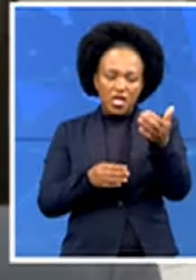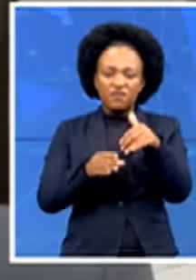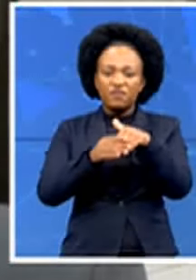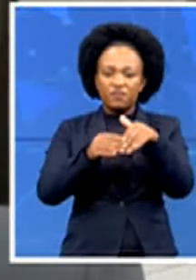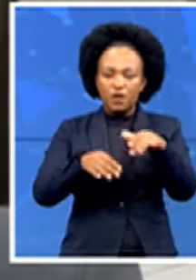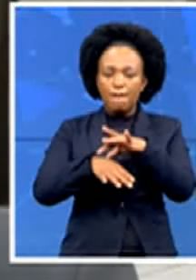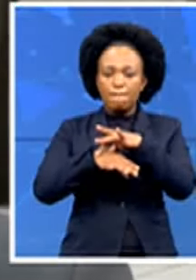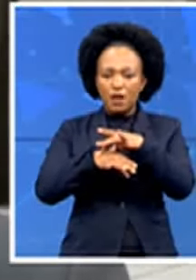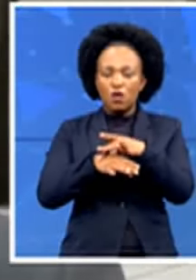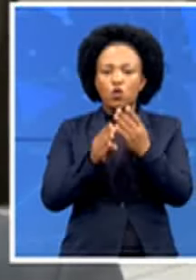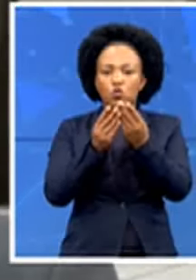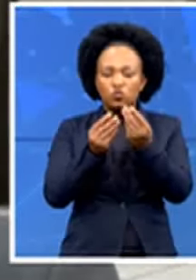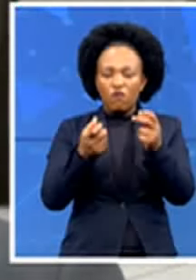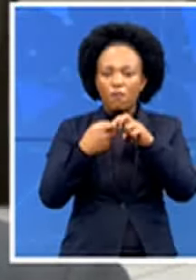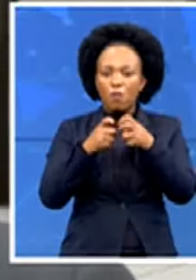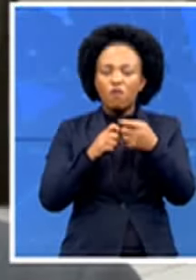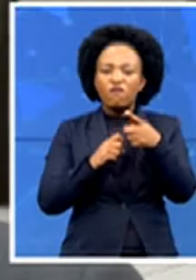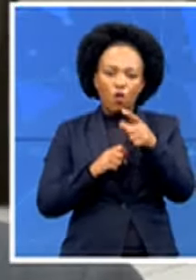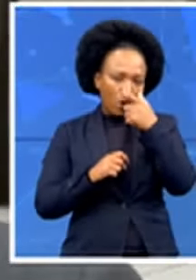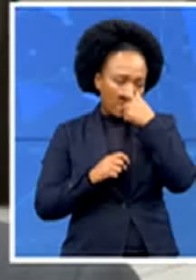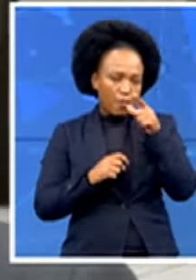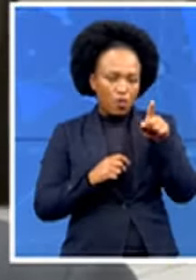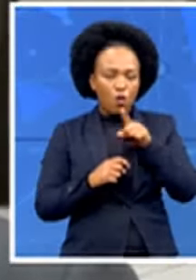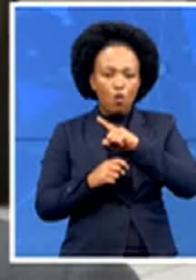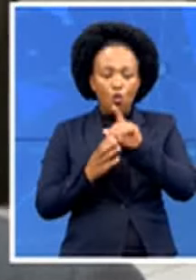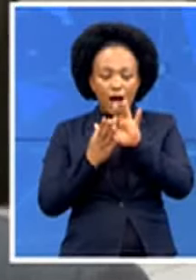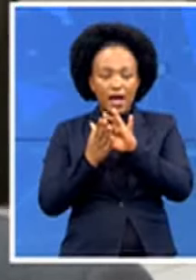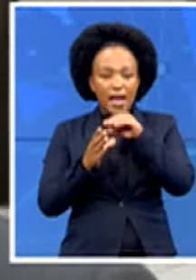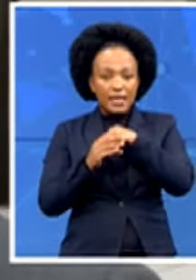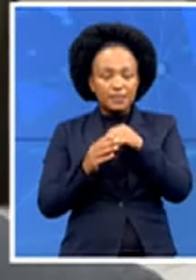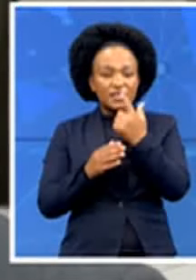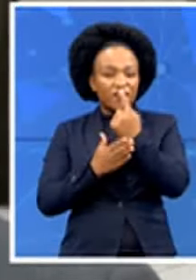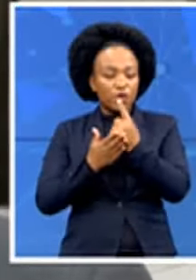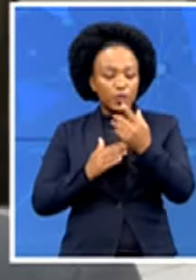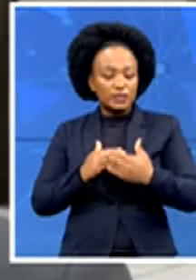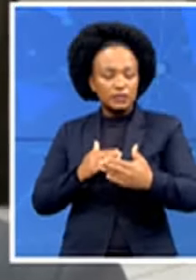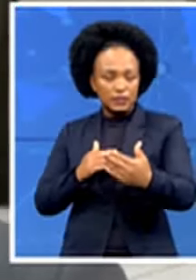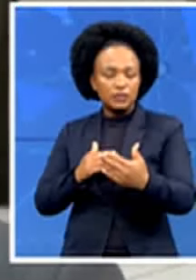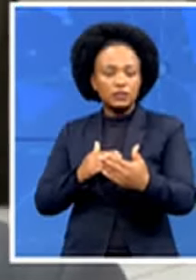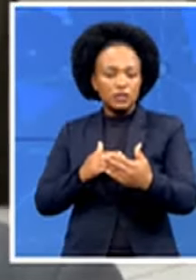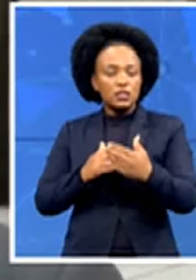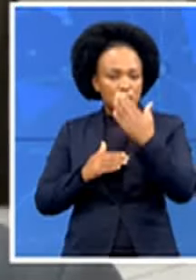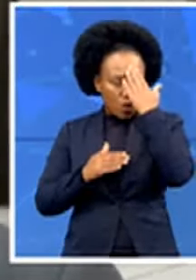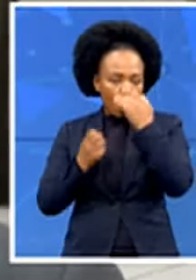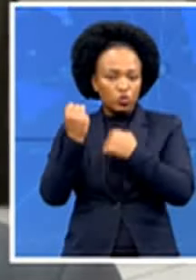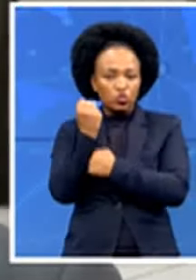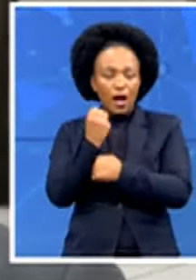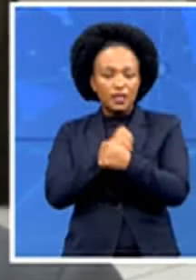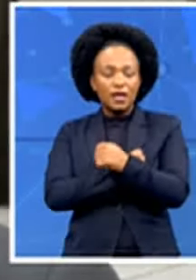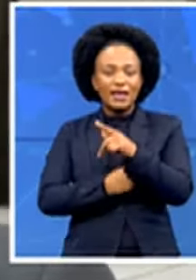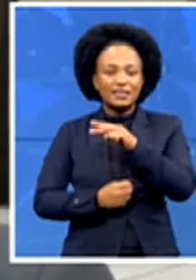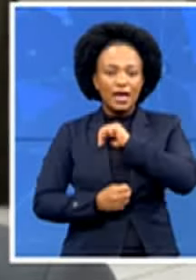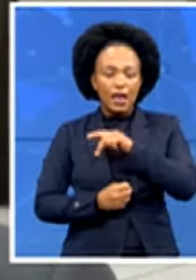Ramaphosa. He knows that the elections are now 7 weeks away. He knows that the structures in KwaZulu-Natal were in open revolt against him and